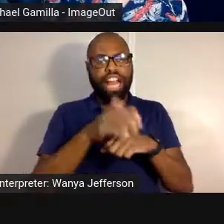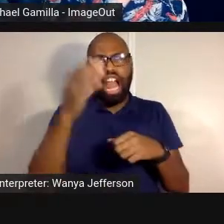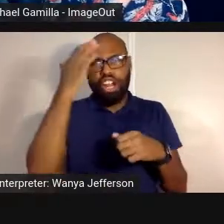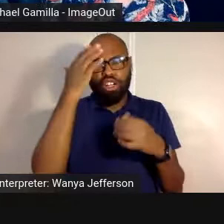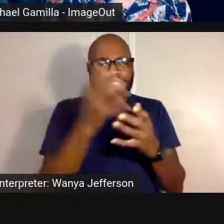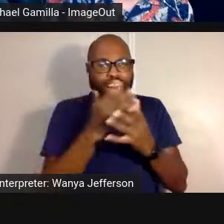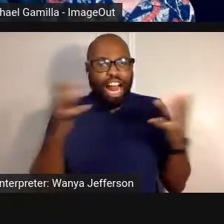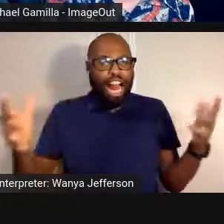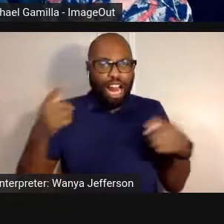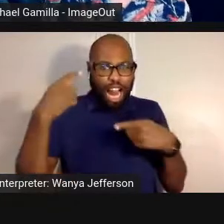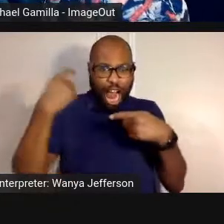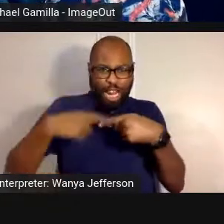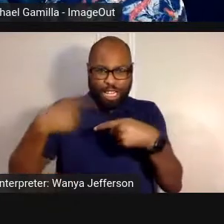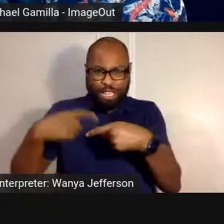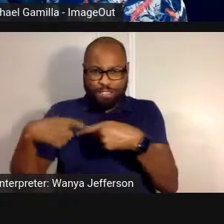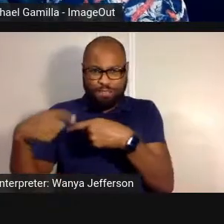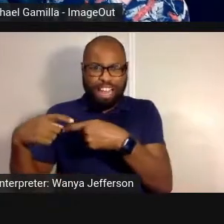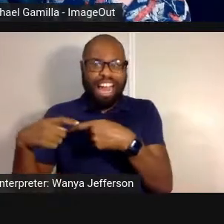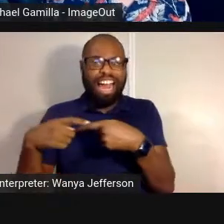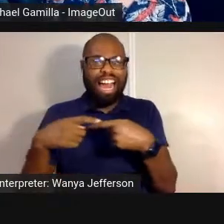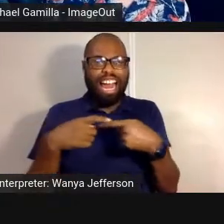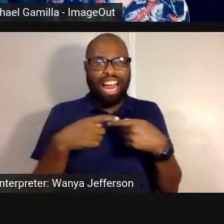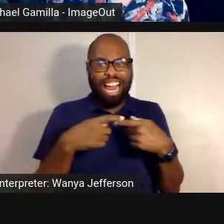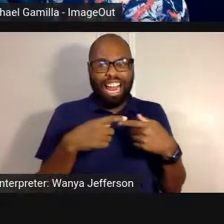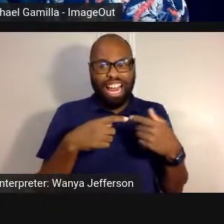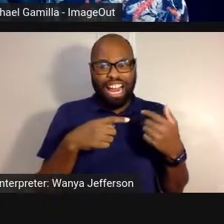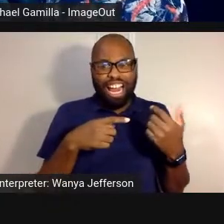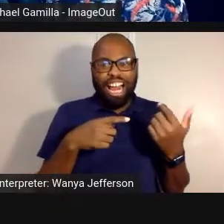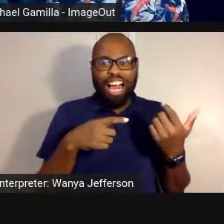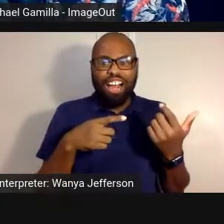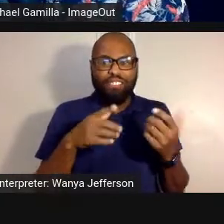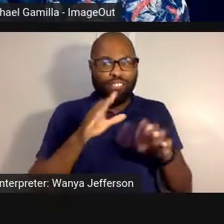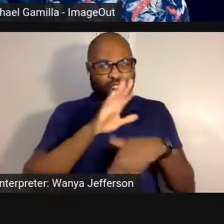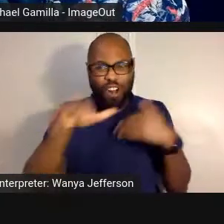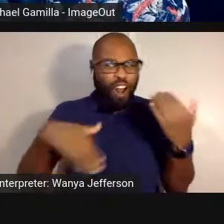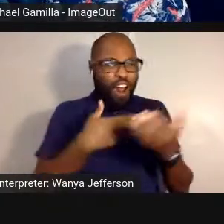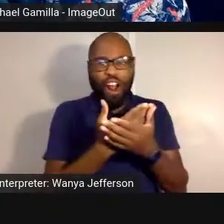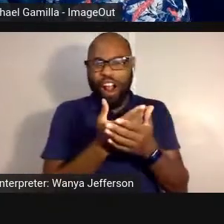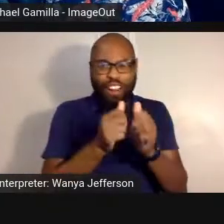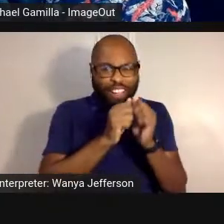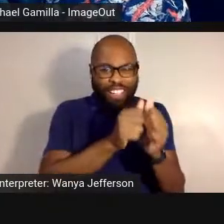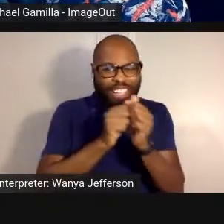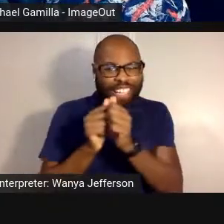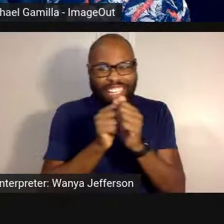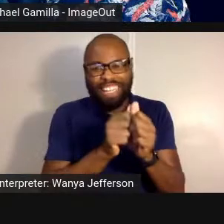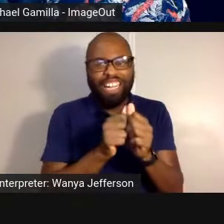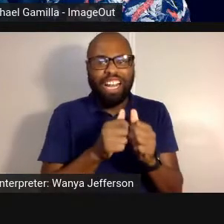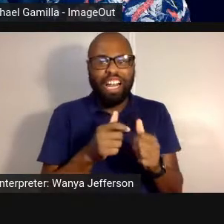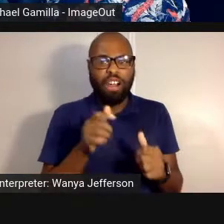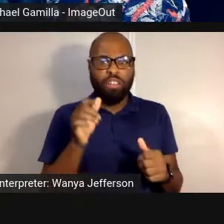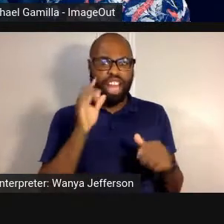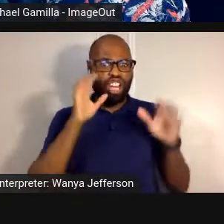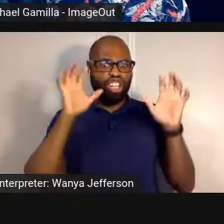Spanish too, you know, when Adrián and Sebastián are together. Was that because it was shot in New